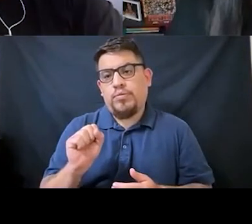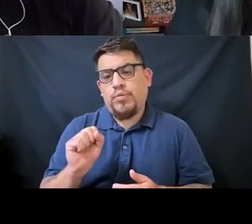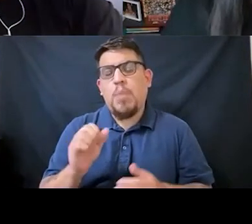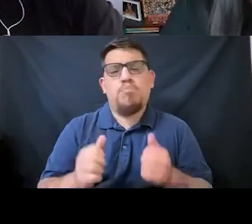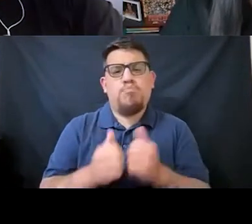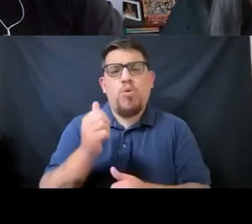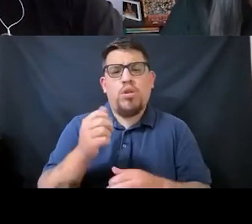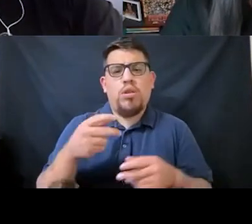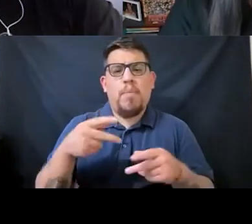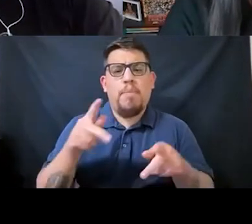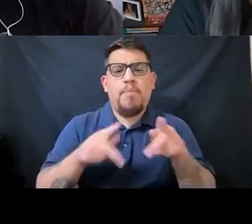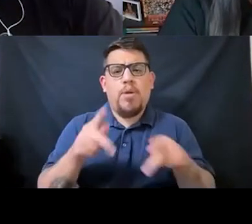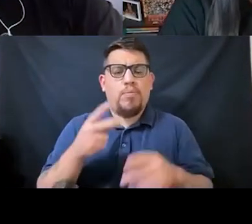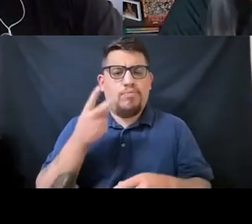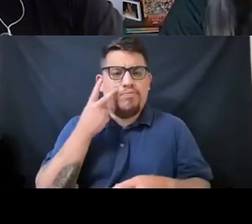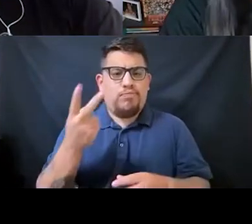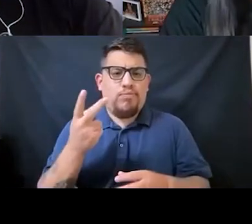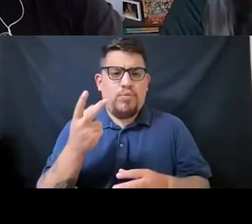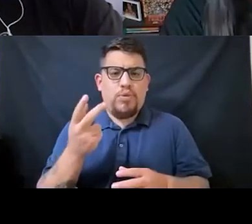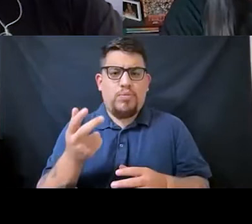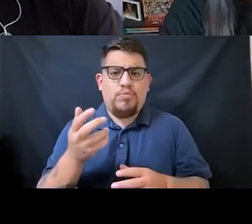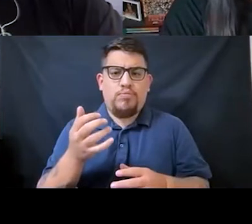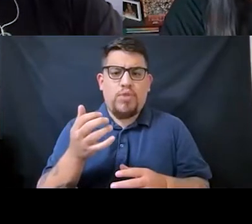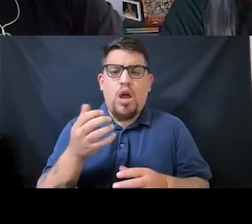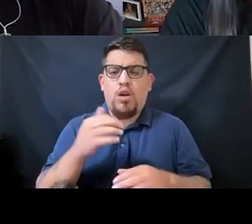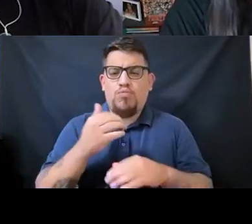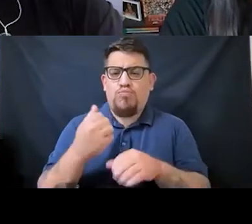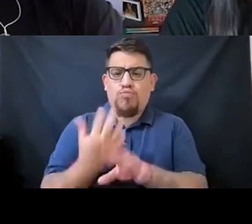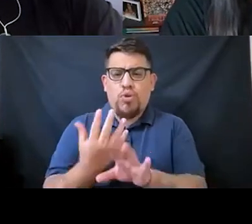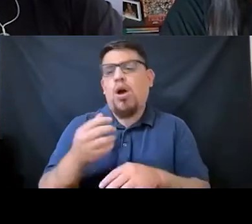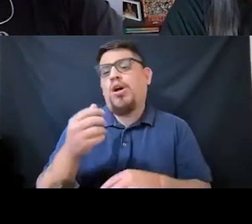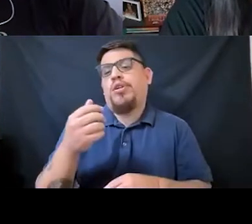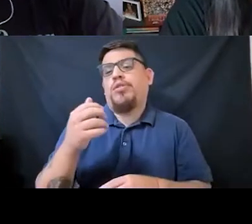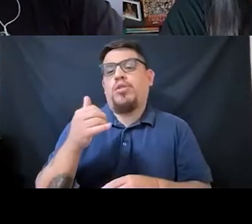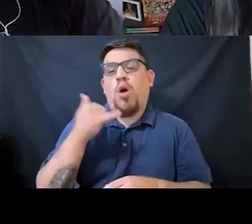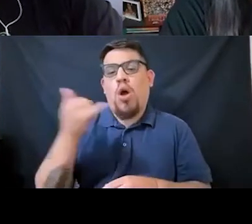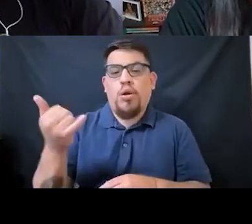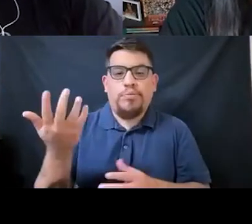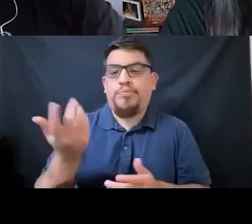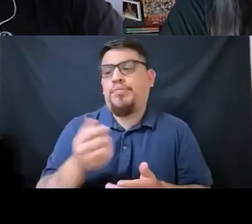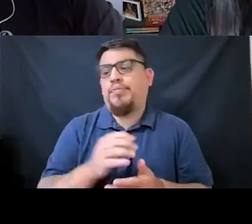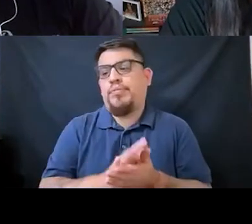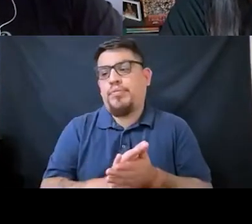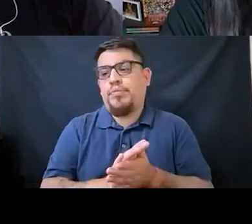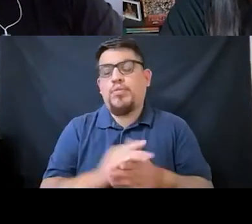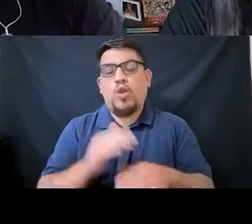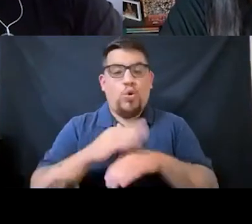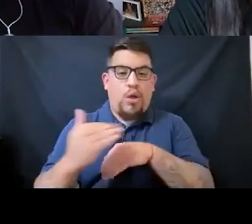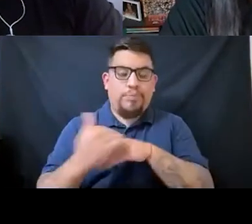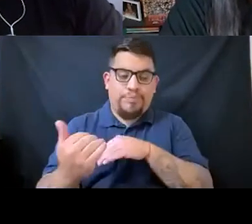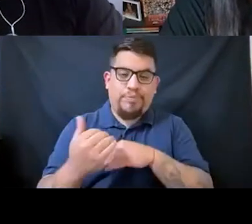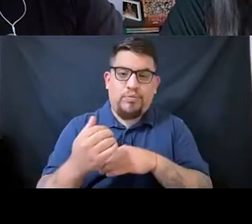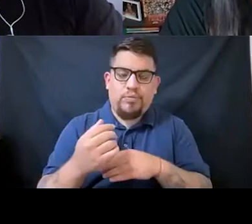the people saw our calls. So you know, we've talked about the idea of